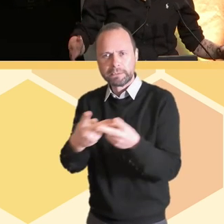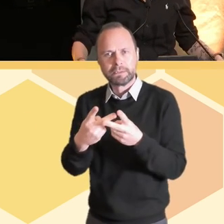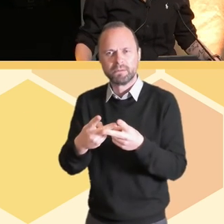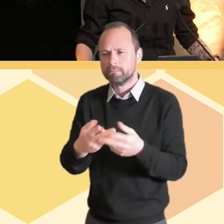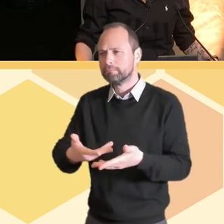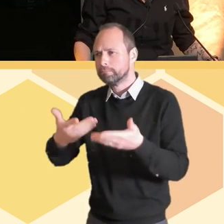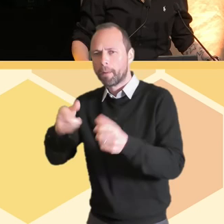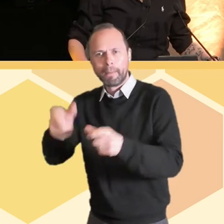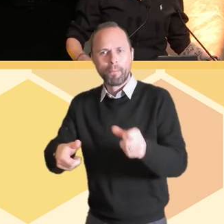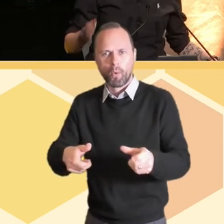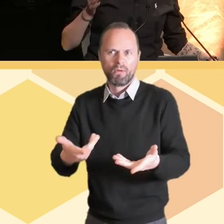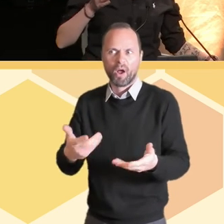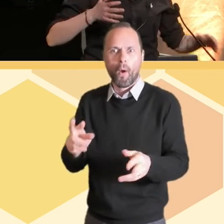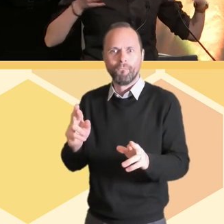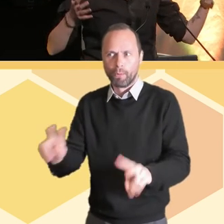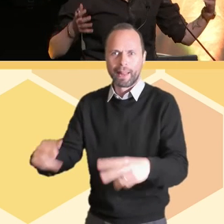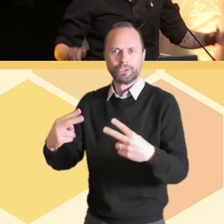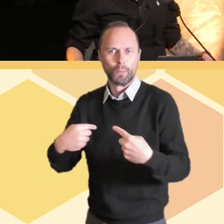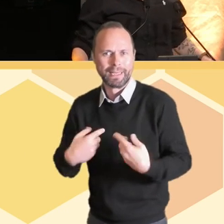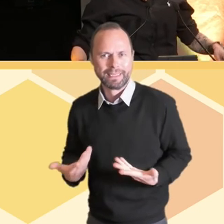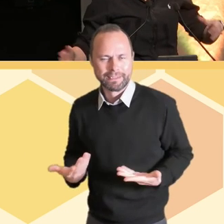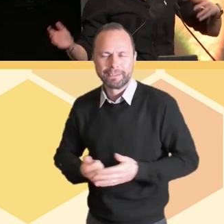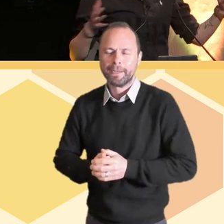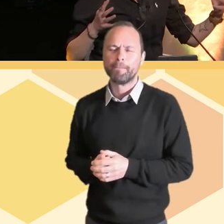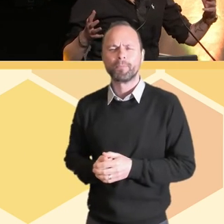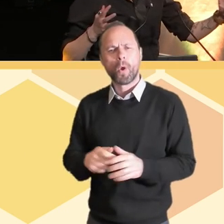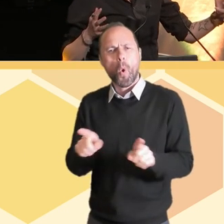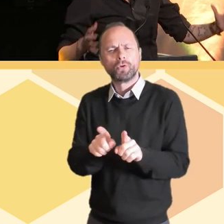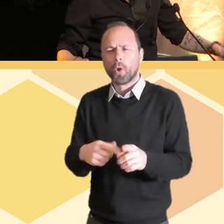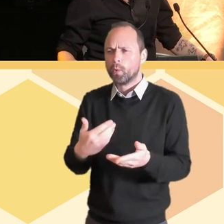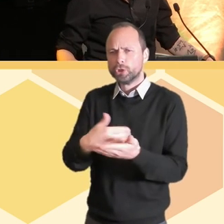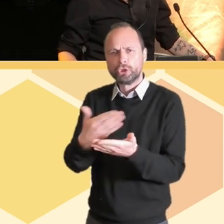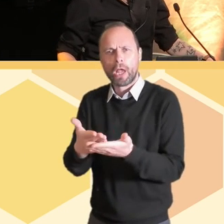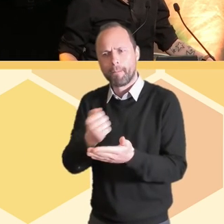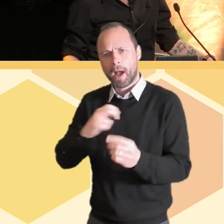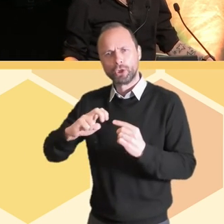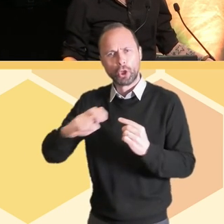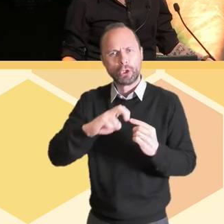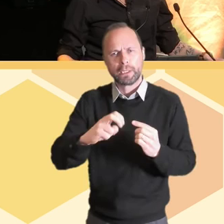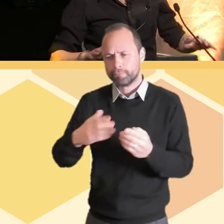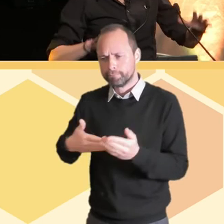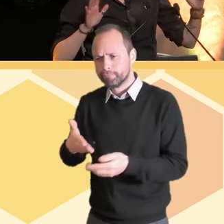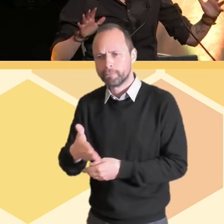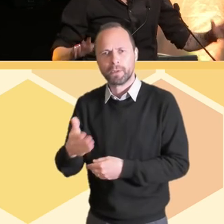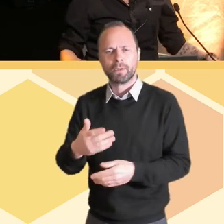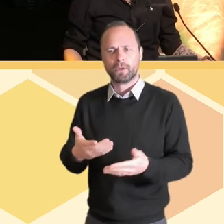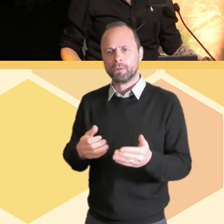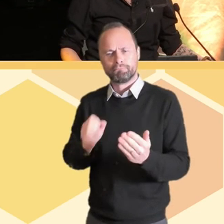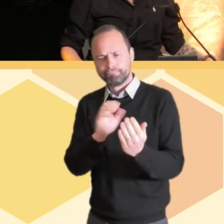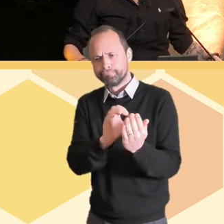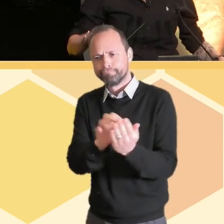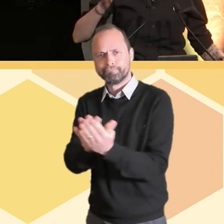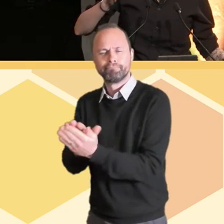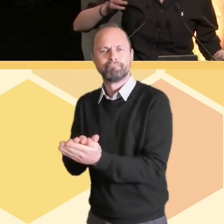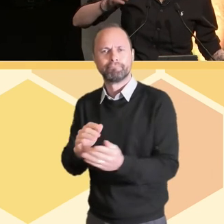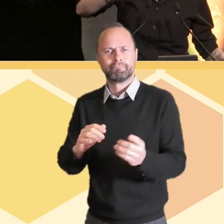that will listen to me. And I'm also going to be kind of sharing that journey on social media and vlogging my way